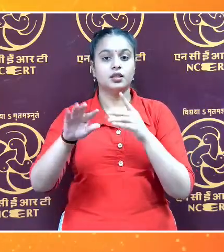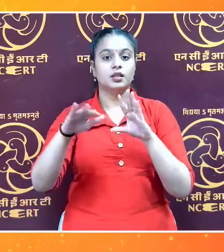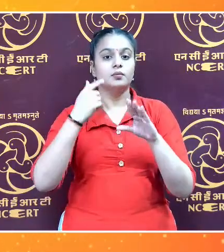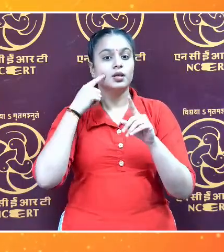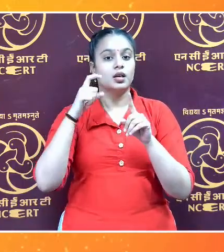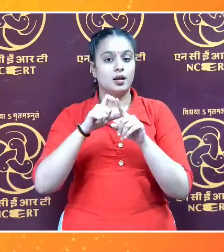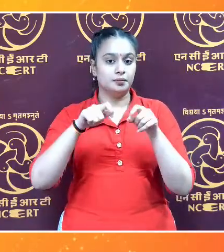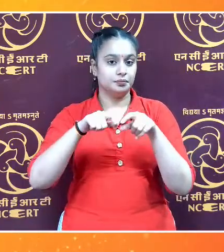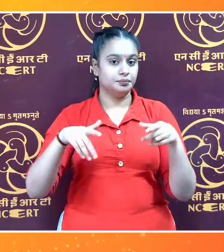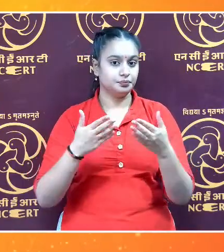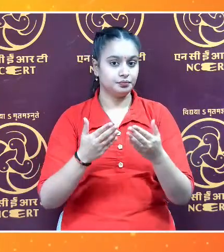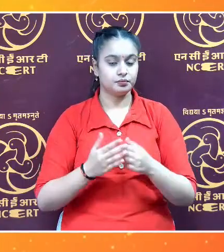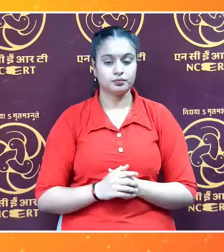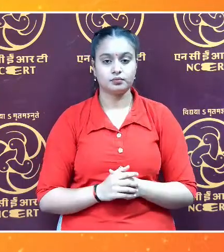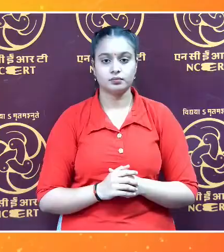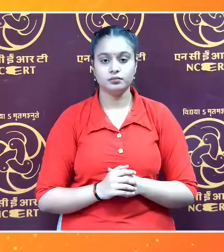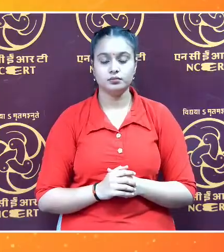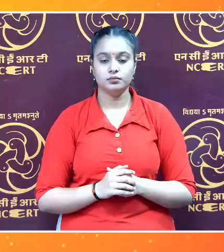ID